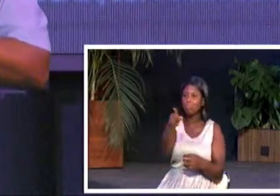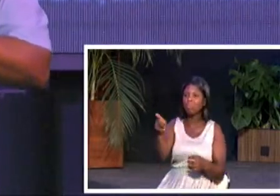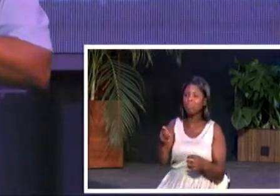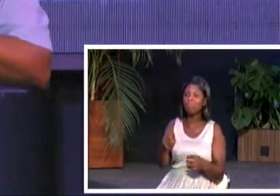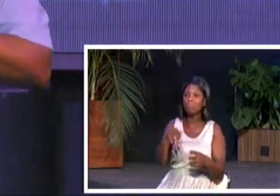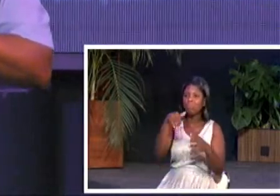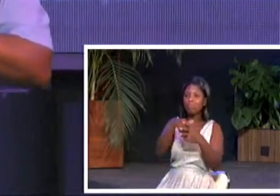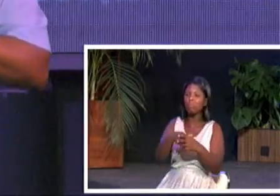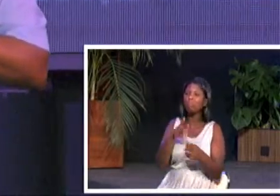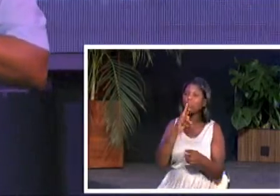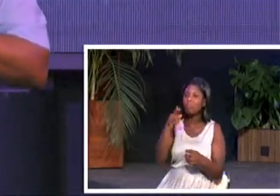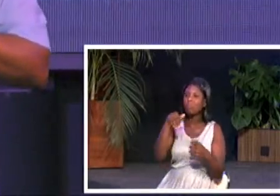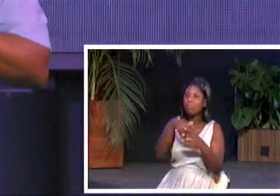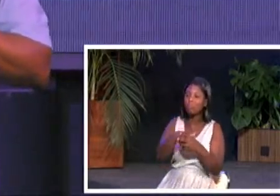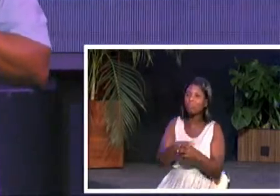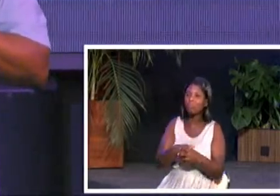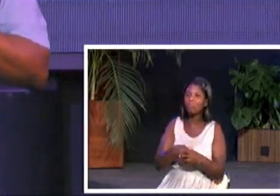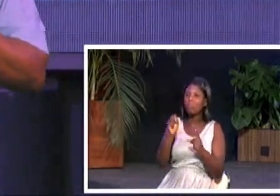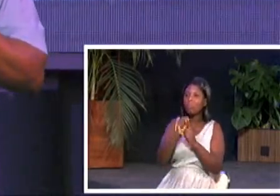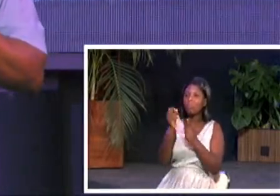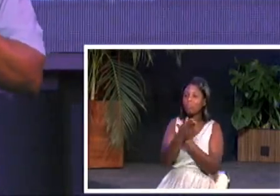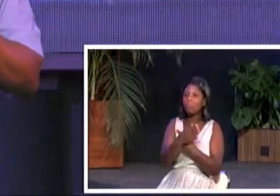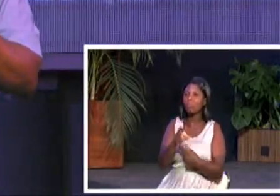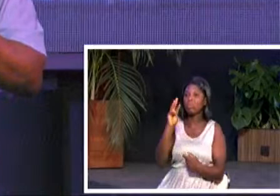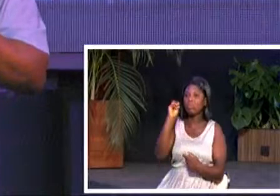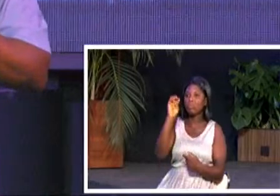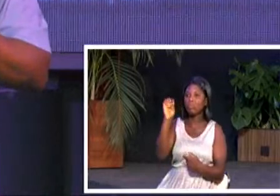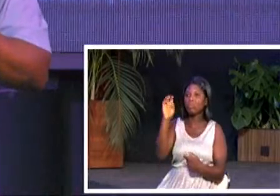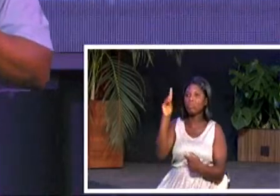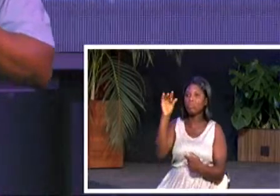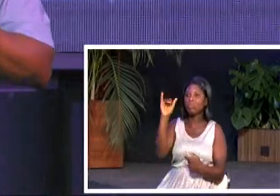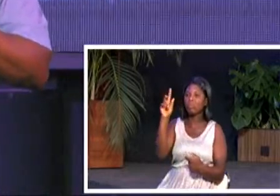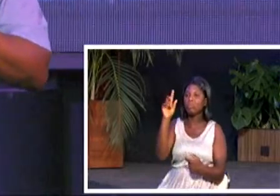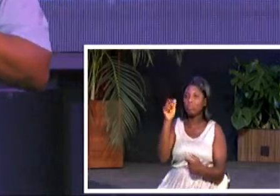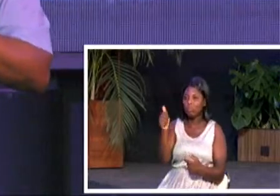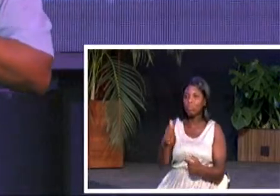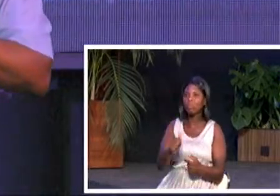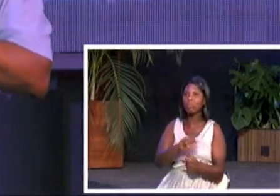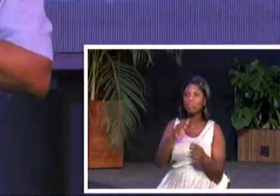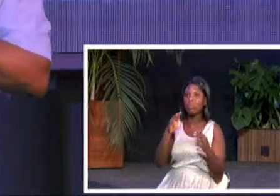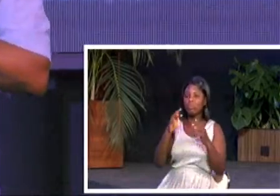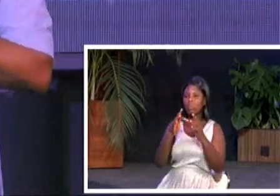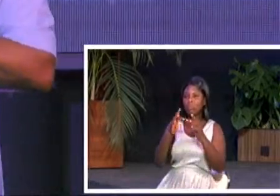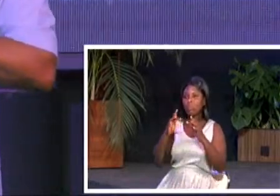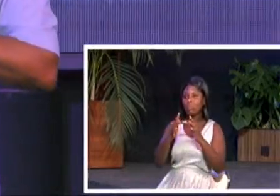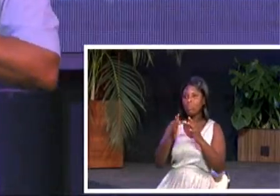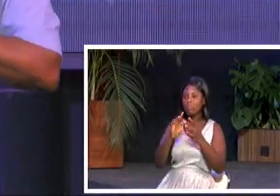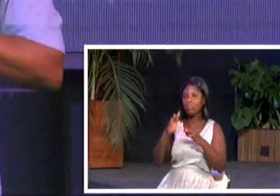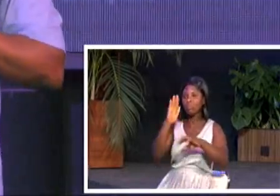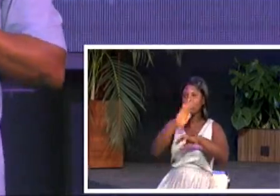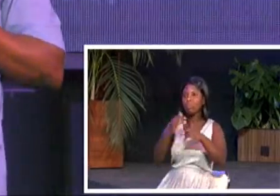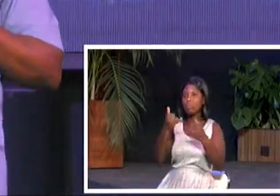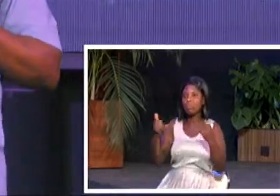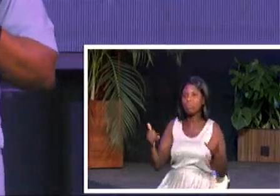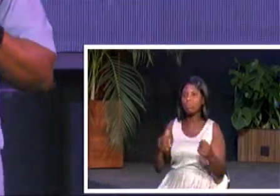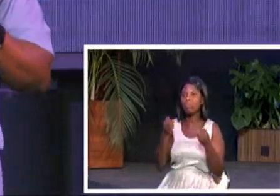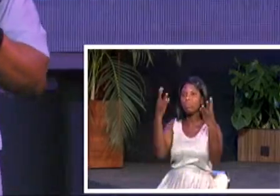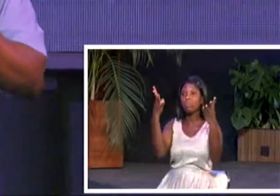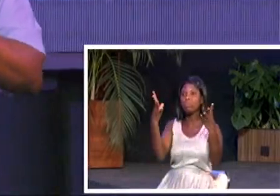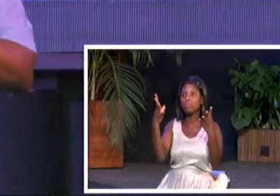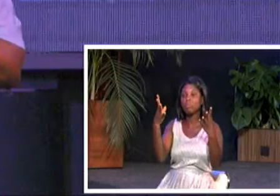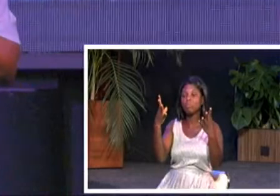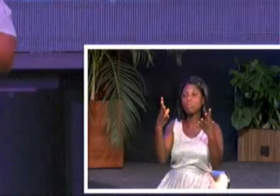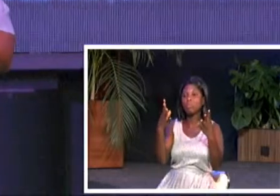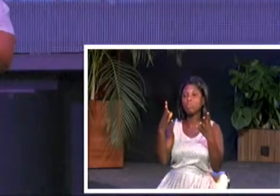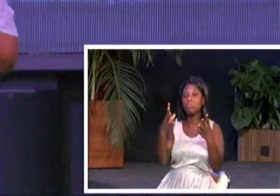your hand. But right now, if I say how many of you are on social media, I'm sure everybody, right? Who is not